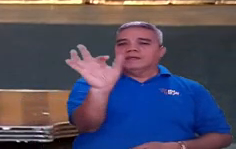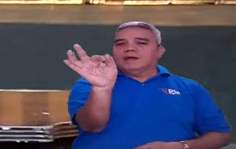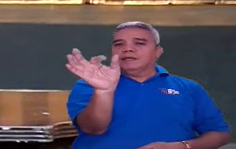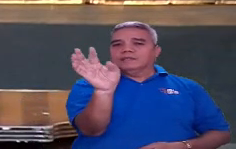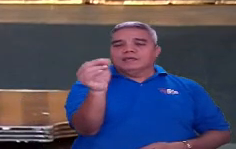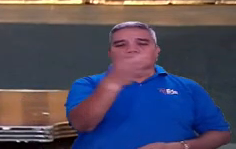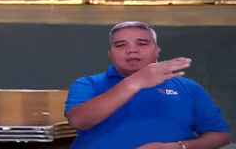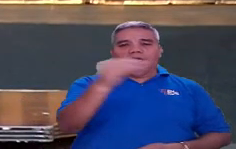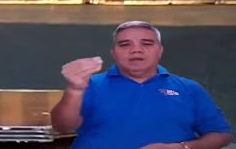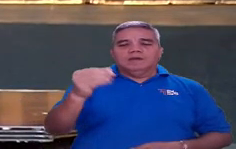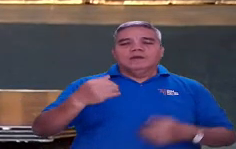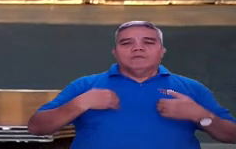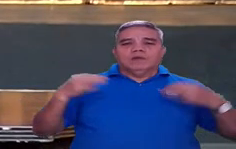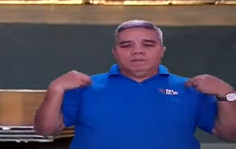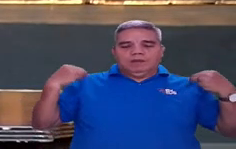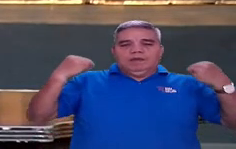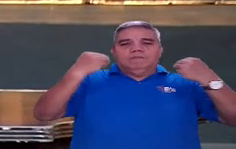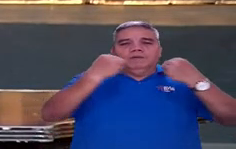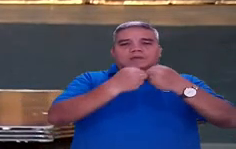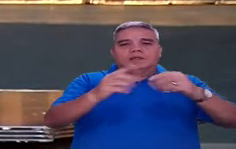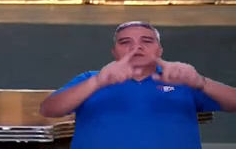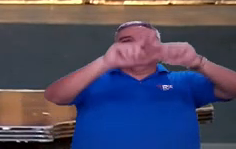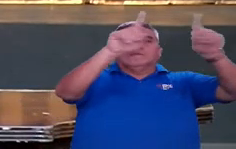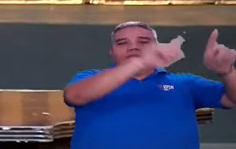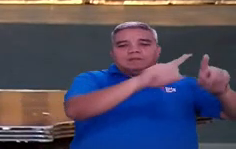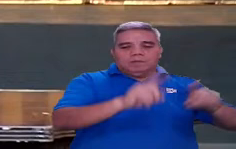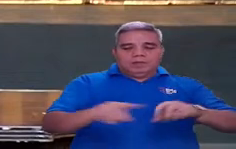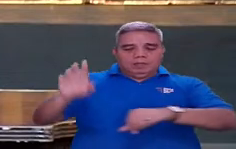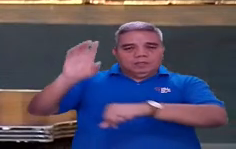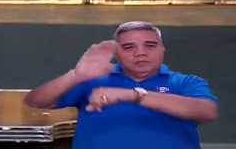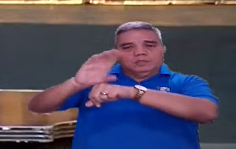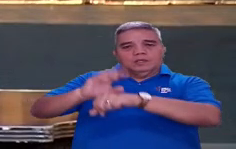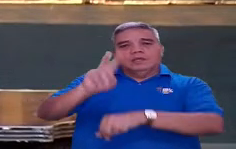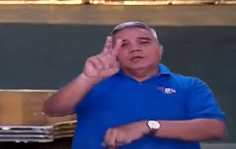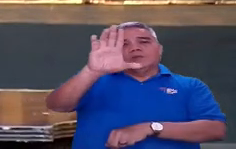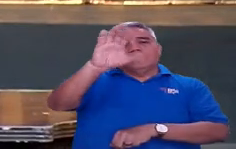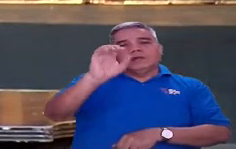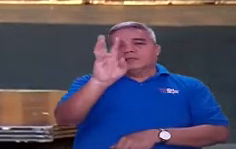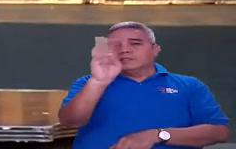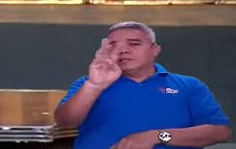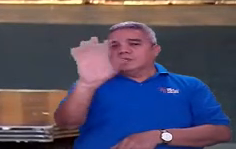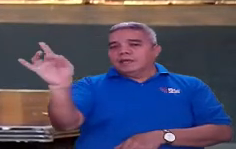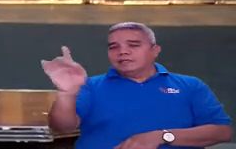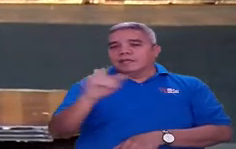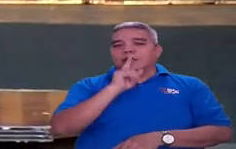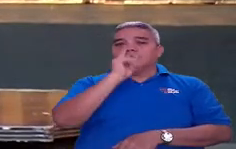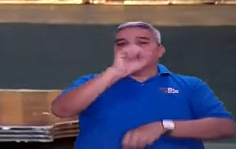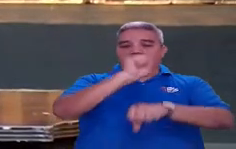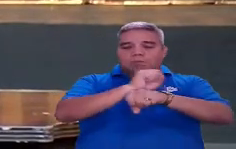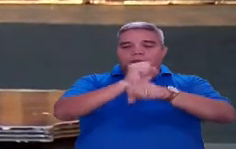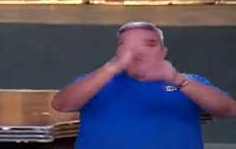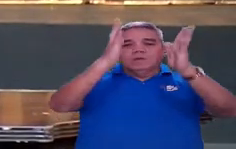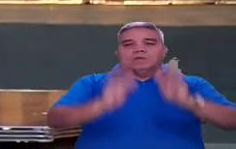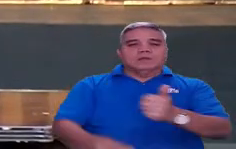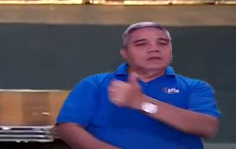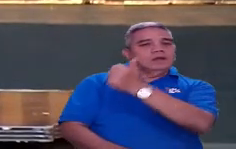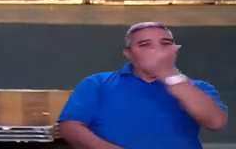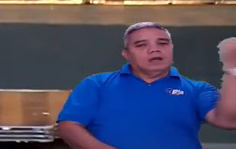19. And then we have members attending from different churches, 268, and church workers from